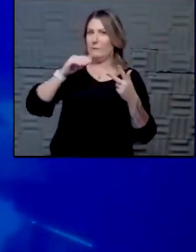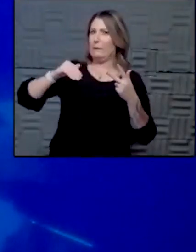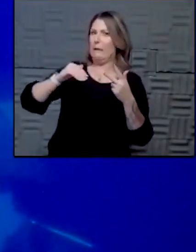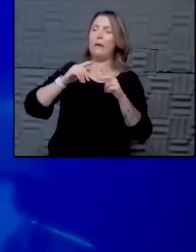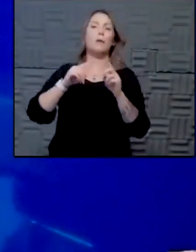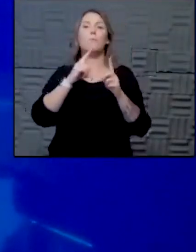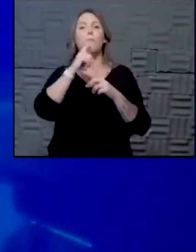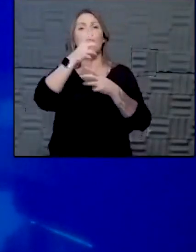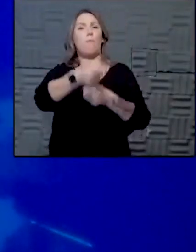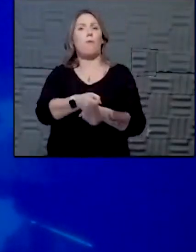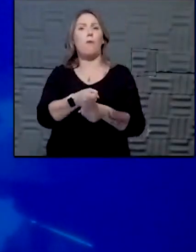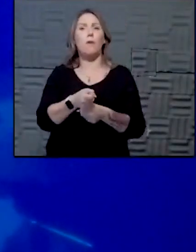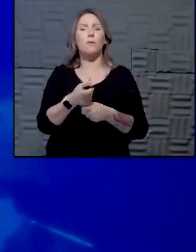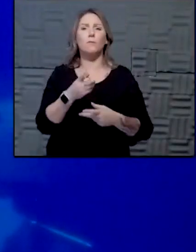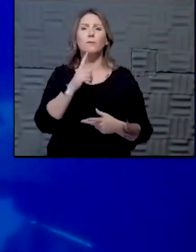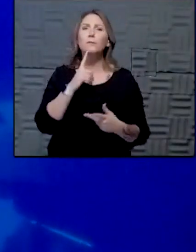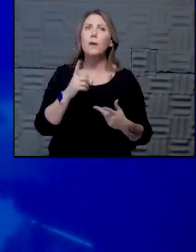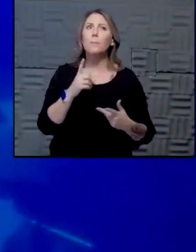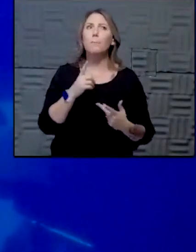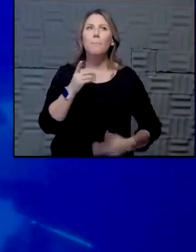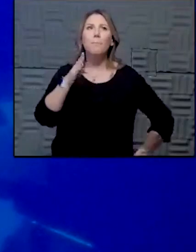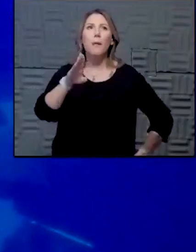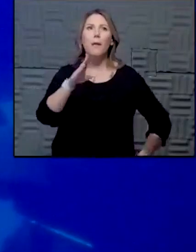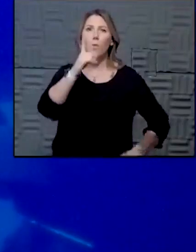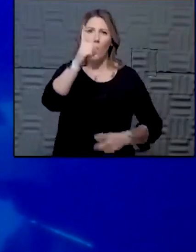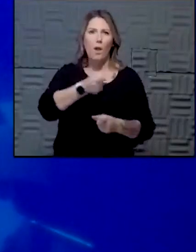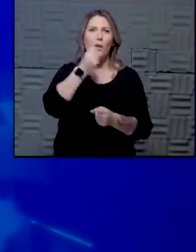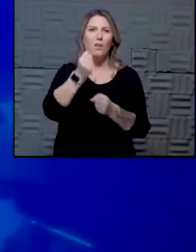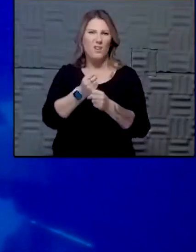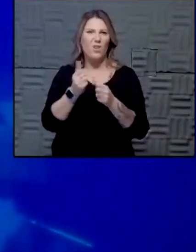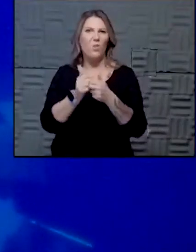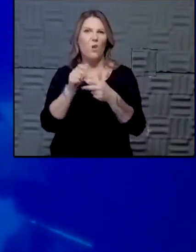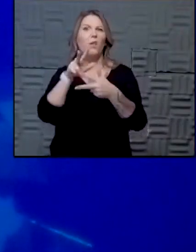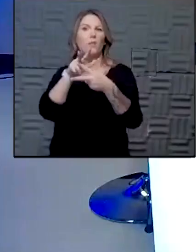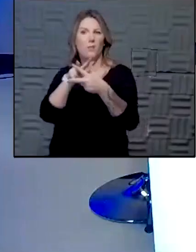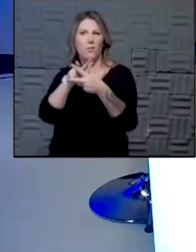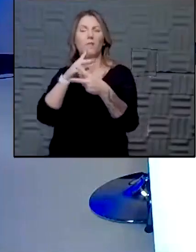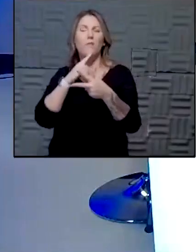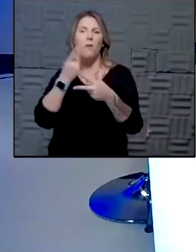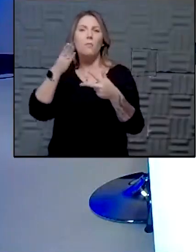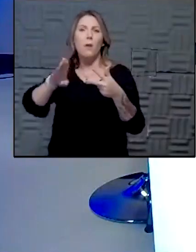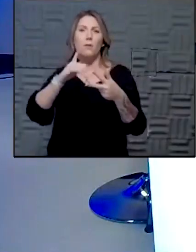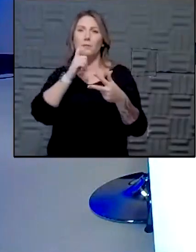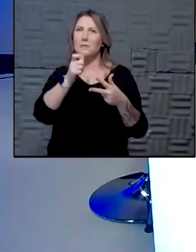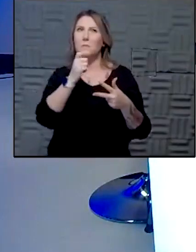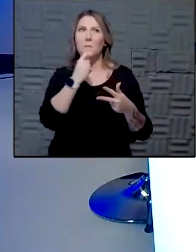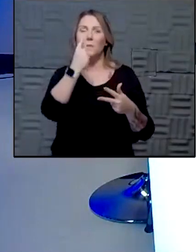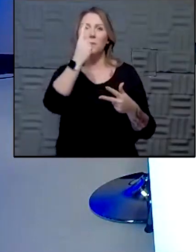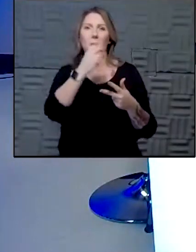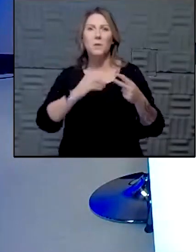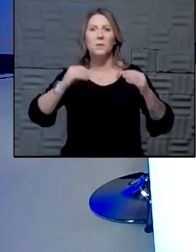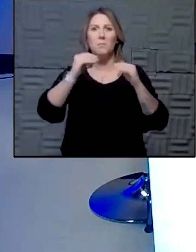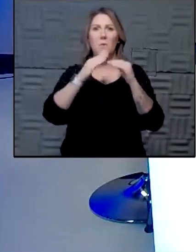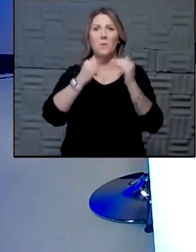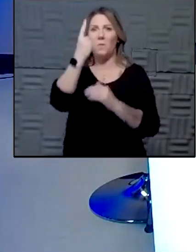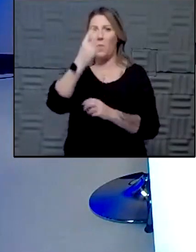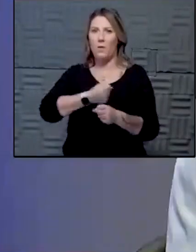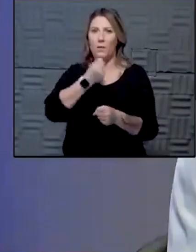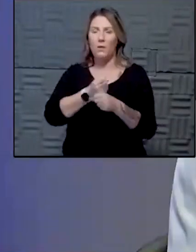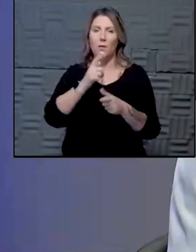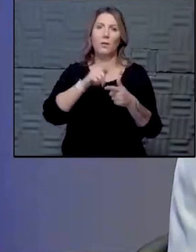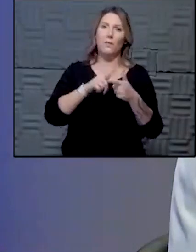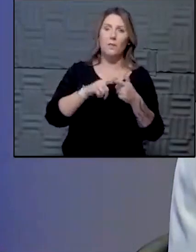pretty confident that we're at least, I'm going to bet it's a year on the Pfizer and Moderna. Yeah, I really don't anticipate anything more than a year. I mean, then you have